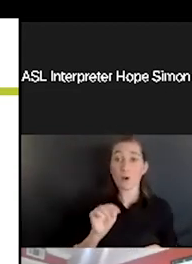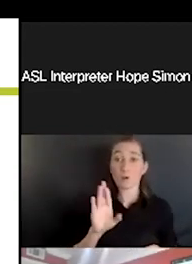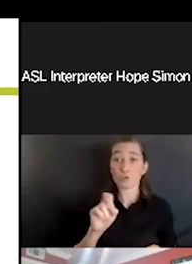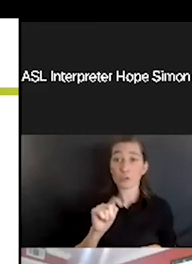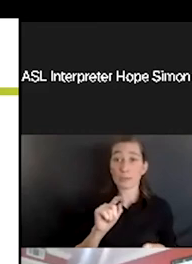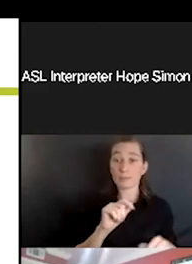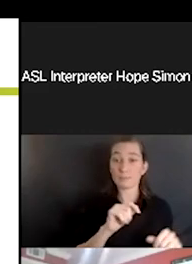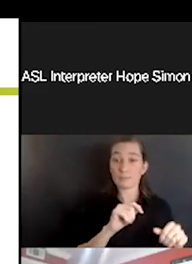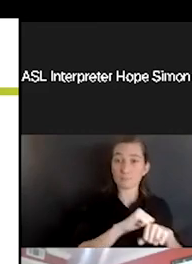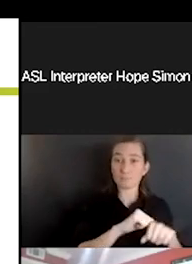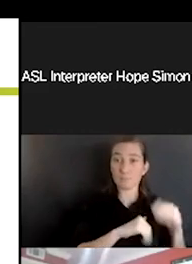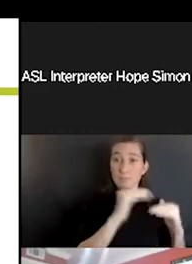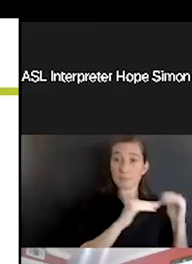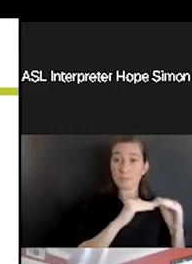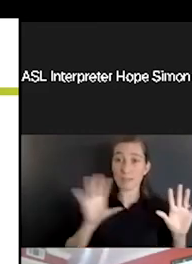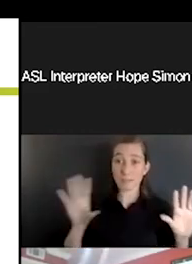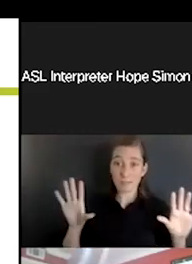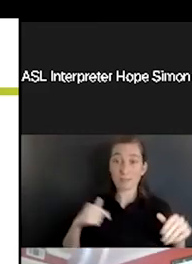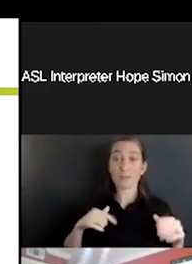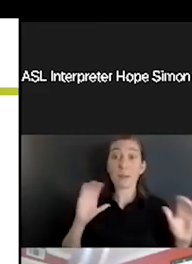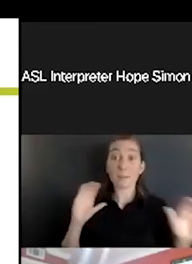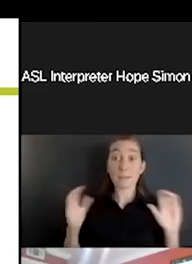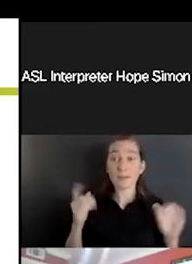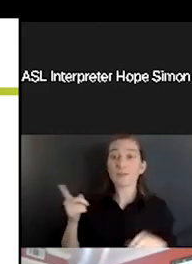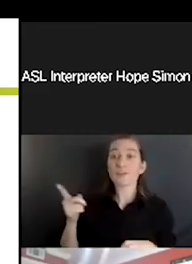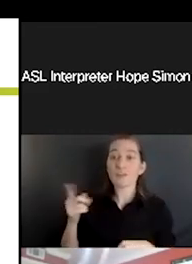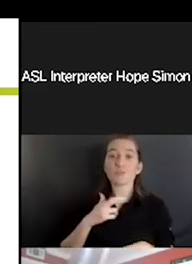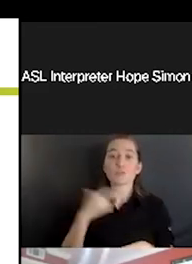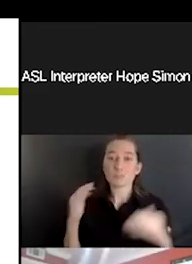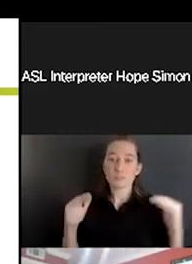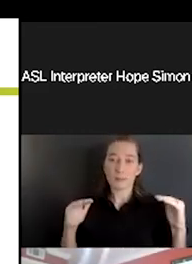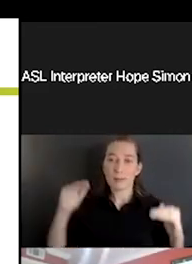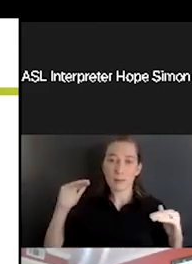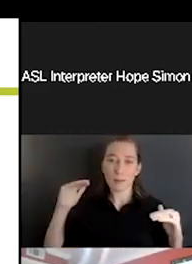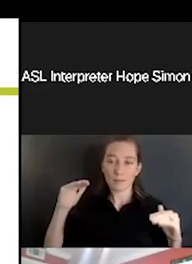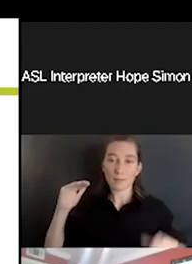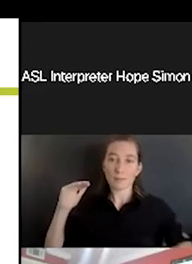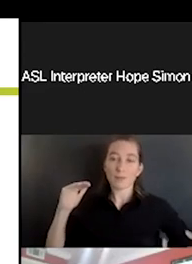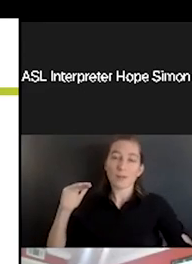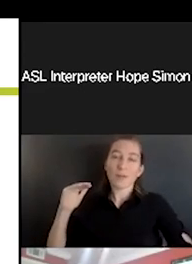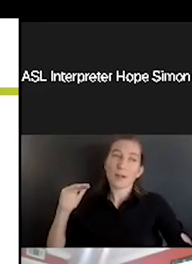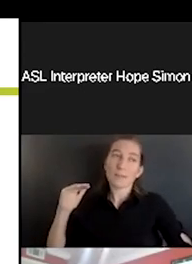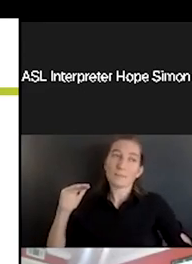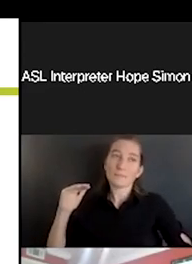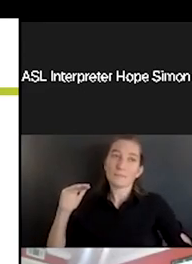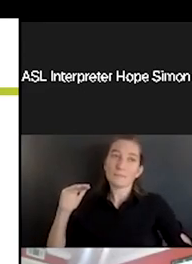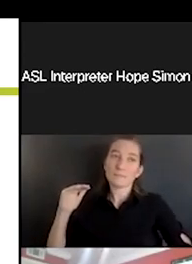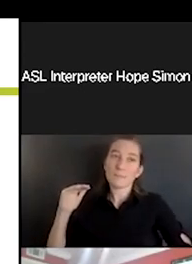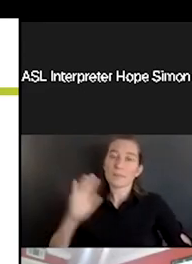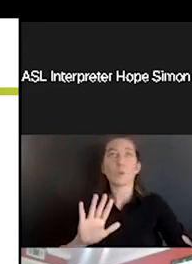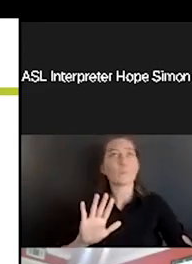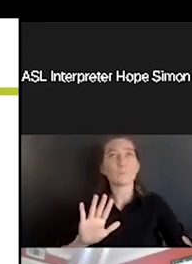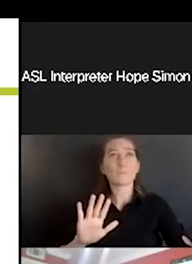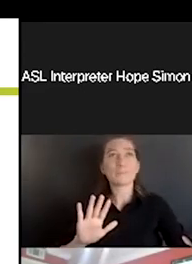risk of collapse as a seismic. Now, I would say that, you know, our past observations are limited, right?